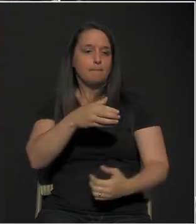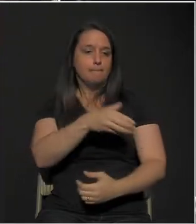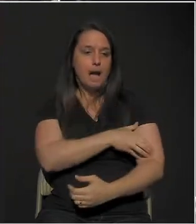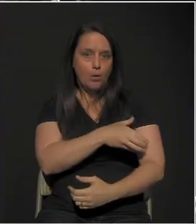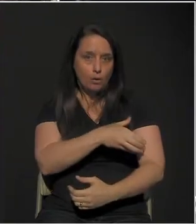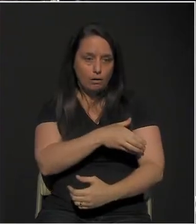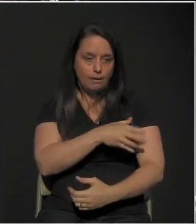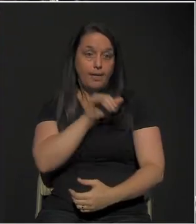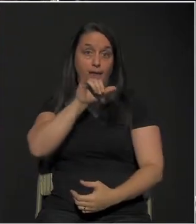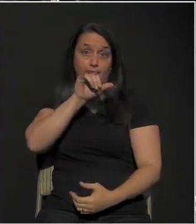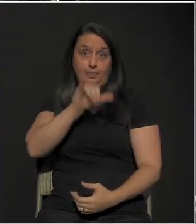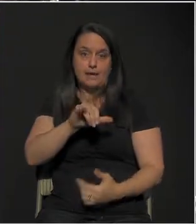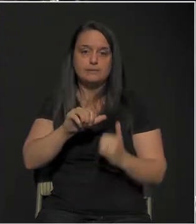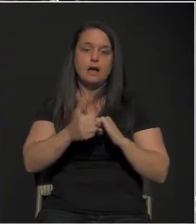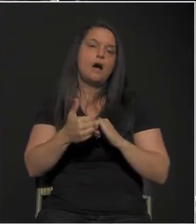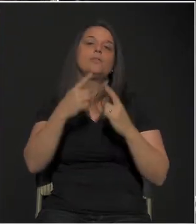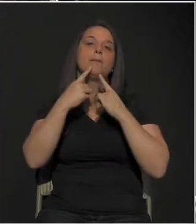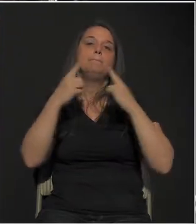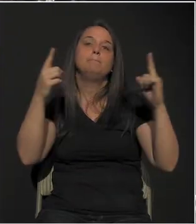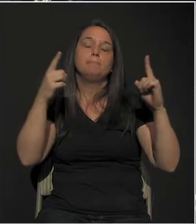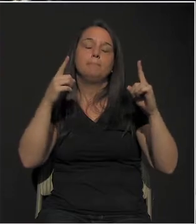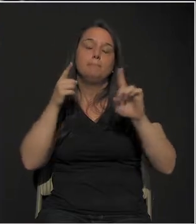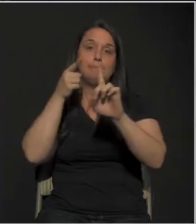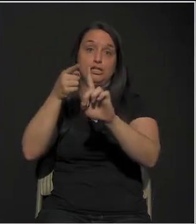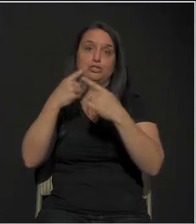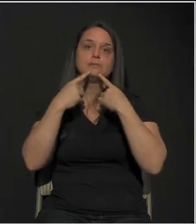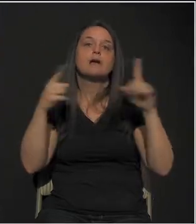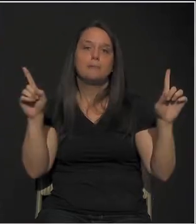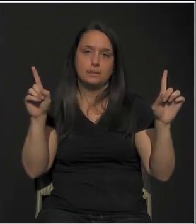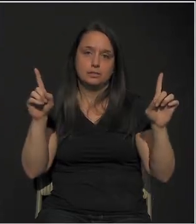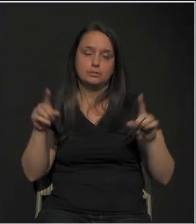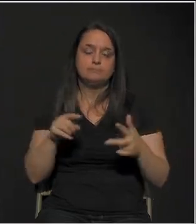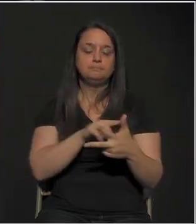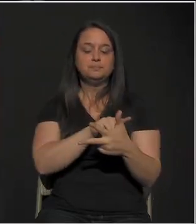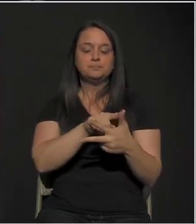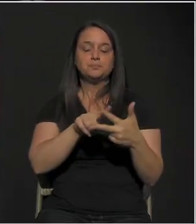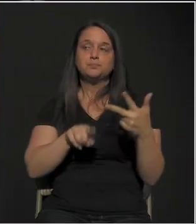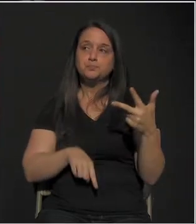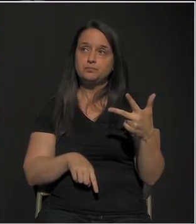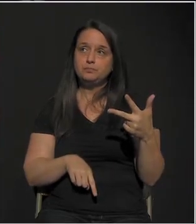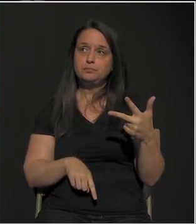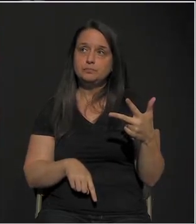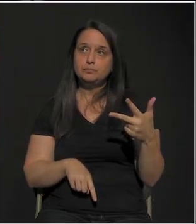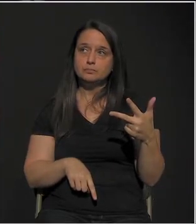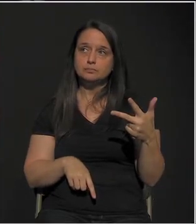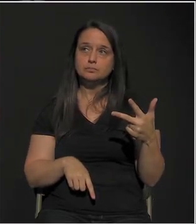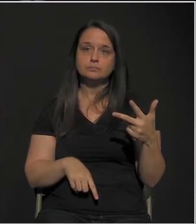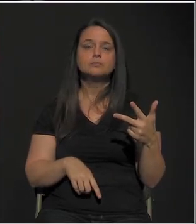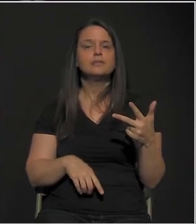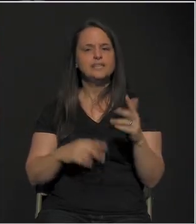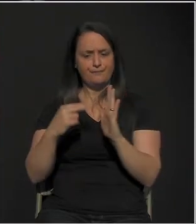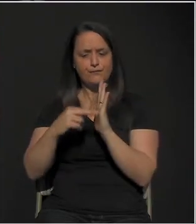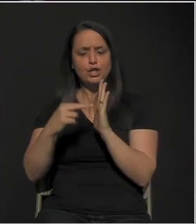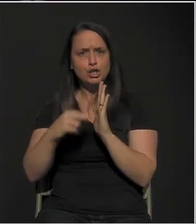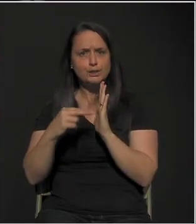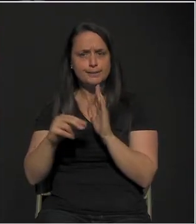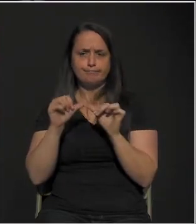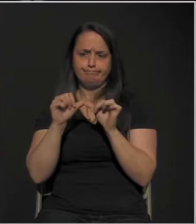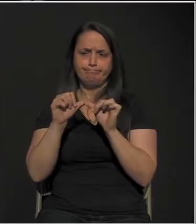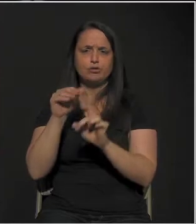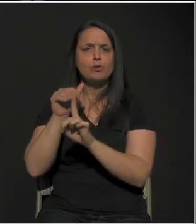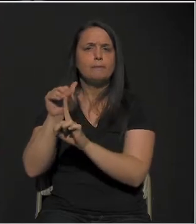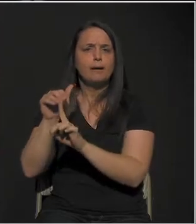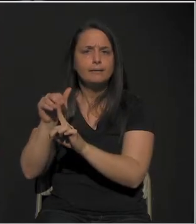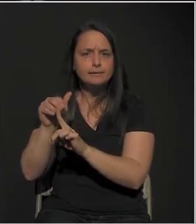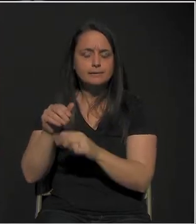is how the mission is accomplished. We have the power of God. So I have these three very simple points that these verses are consistently reminding us of.